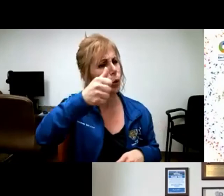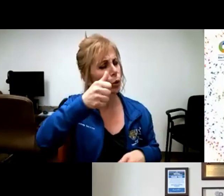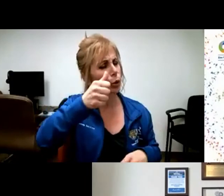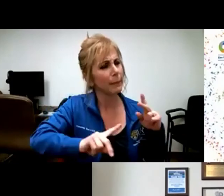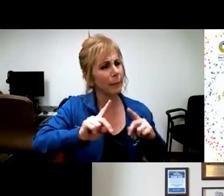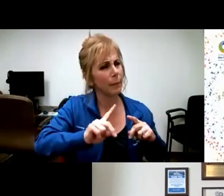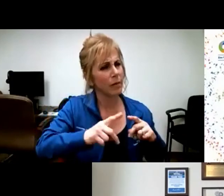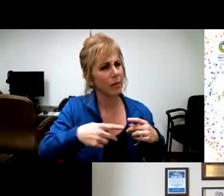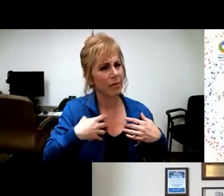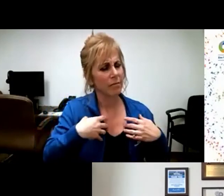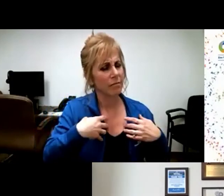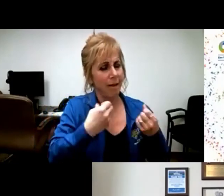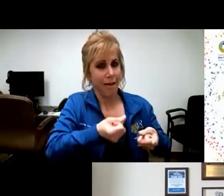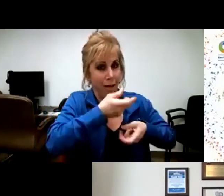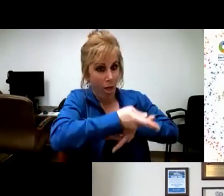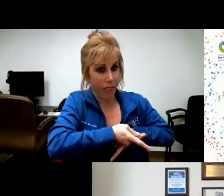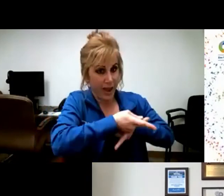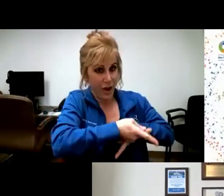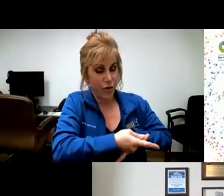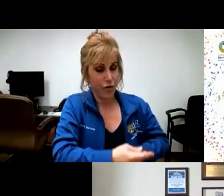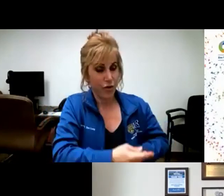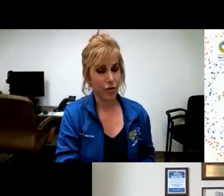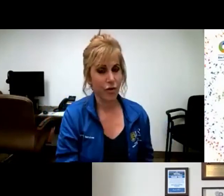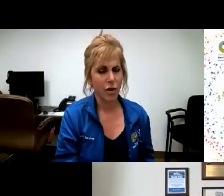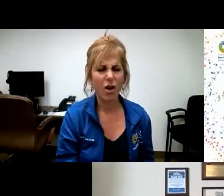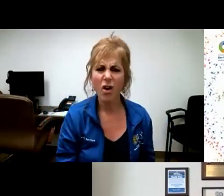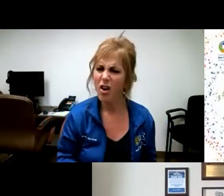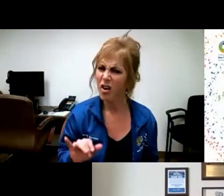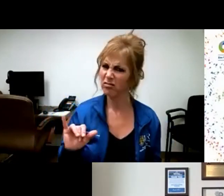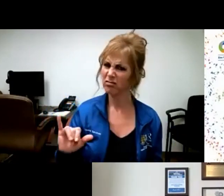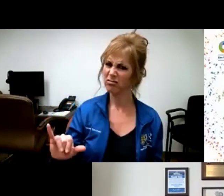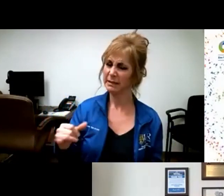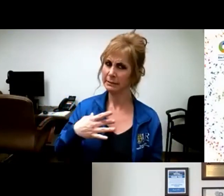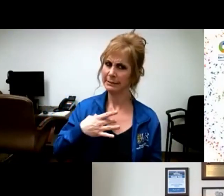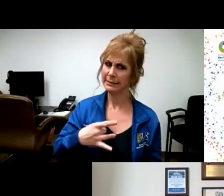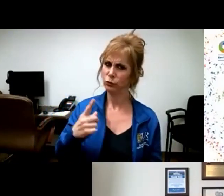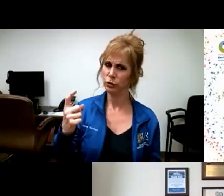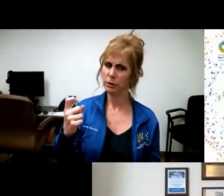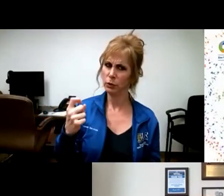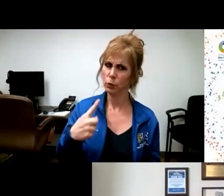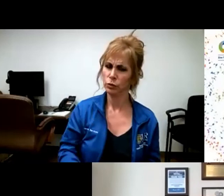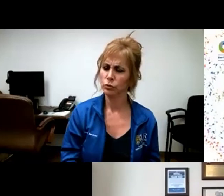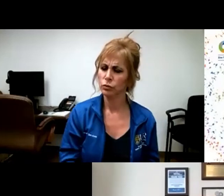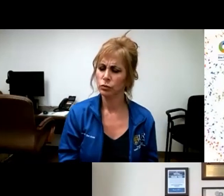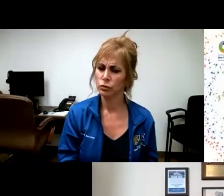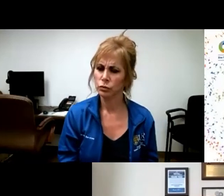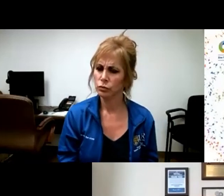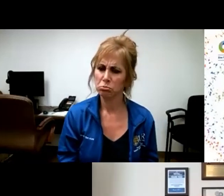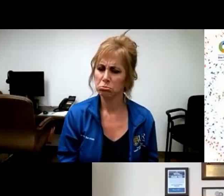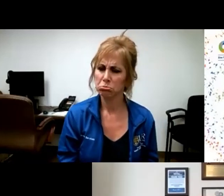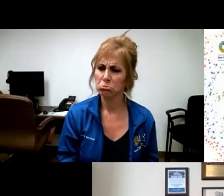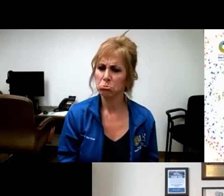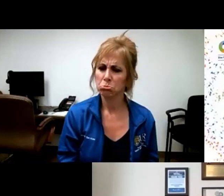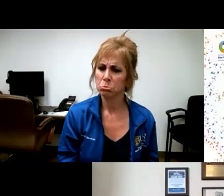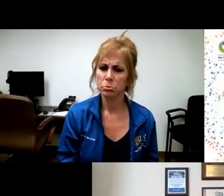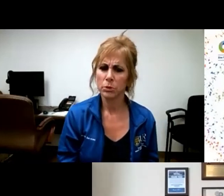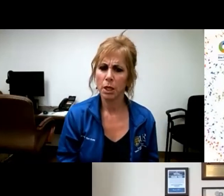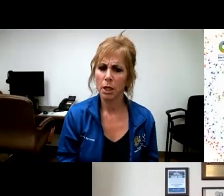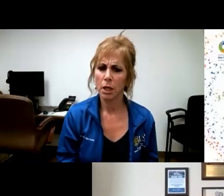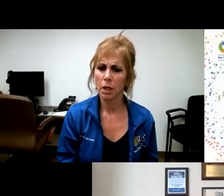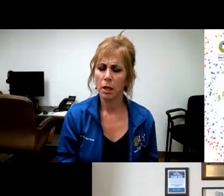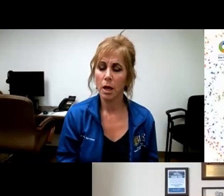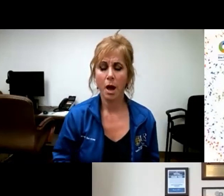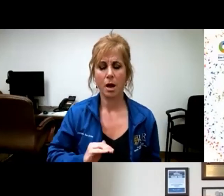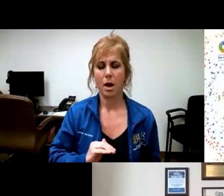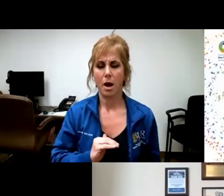overall health? That's a really interesting question. I think it hasn't, at least within Wilmot's